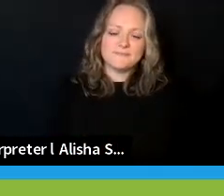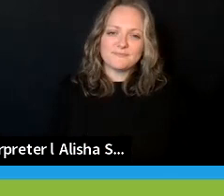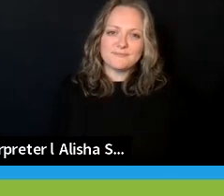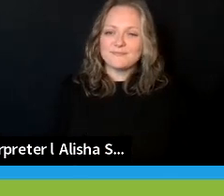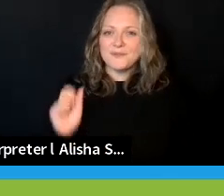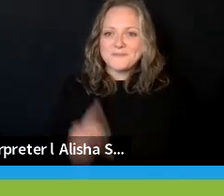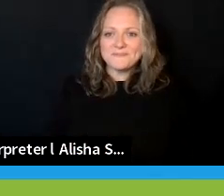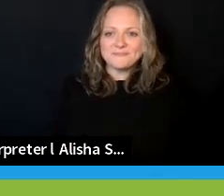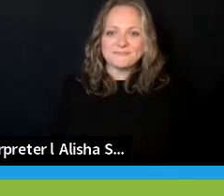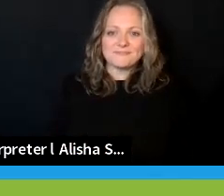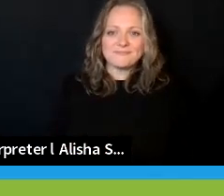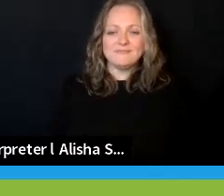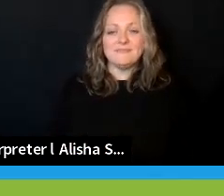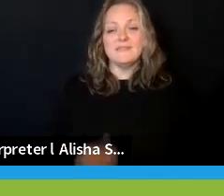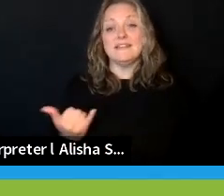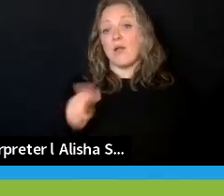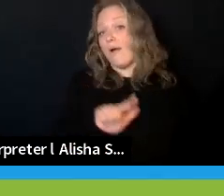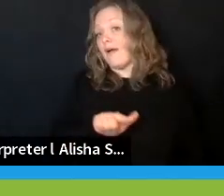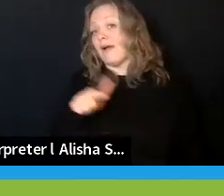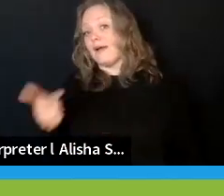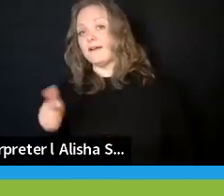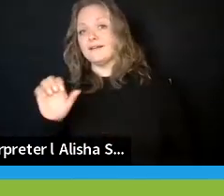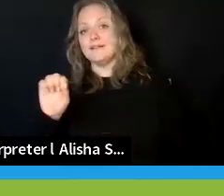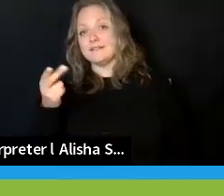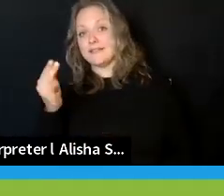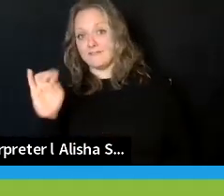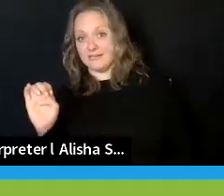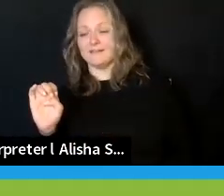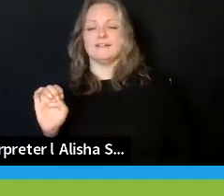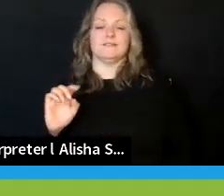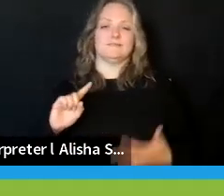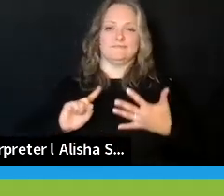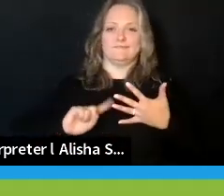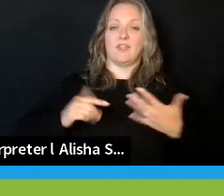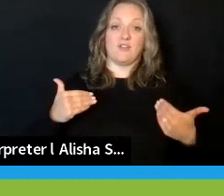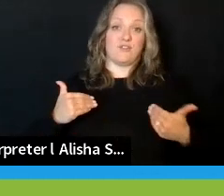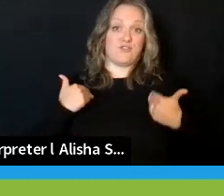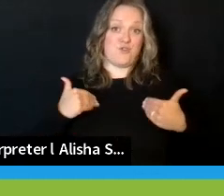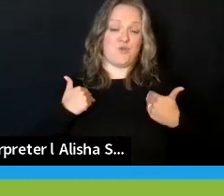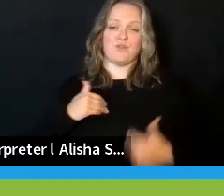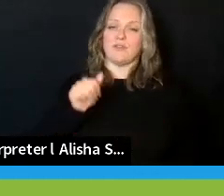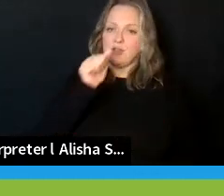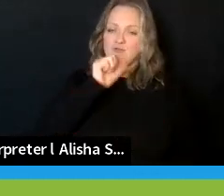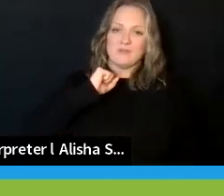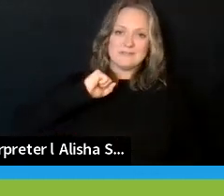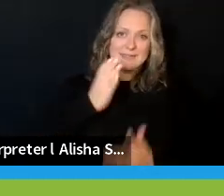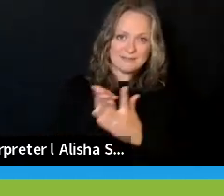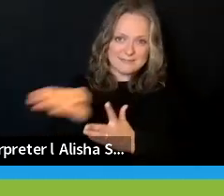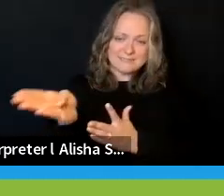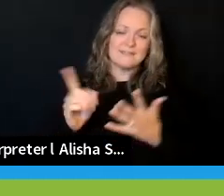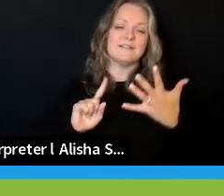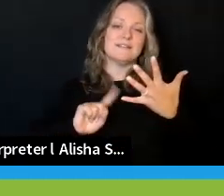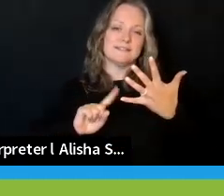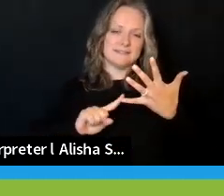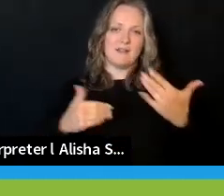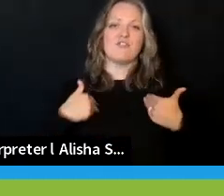All right, and then Stephanie will talk about youth resiliency. Yes, so the final protective factor is youth